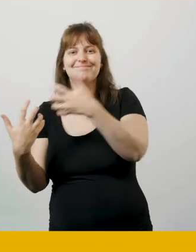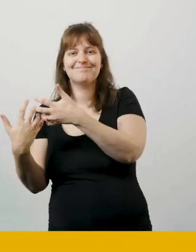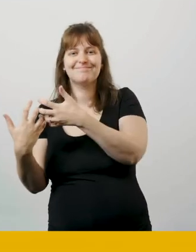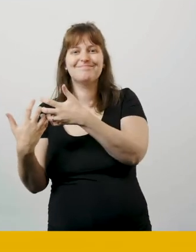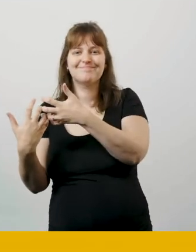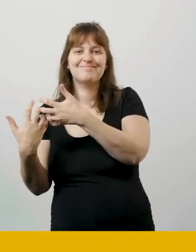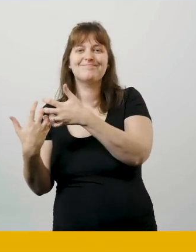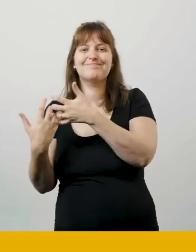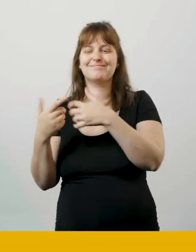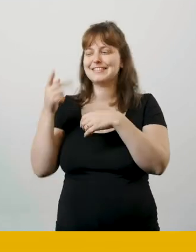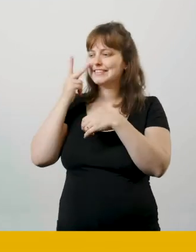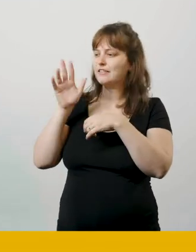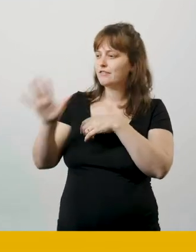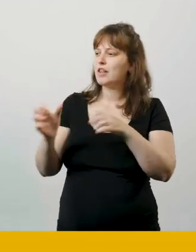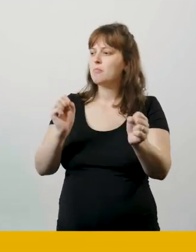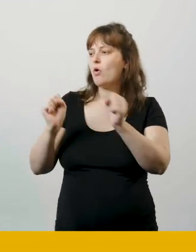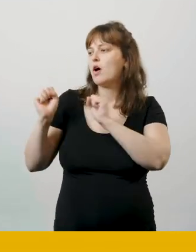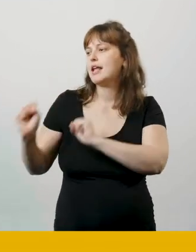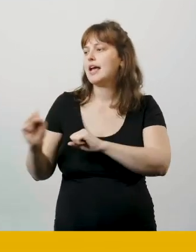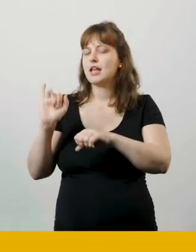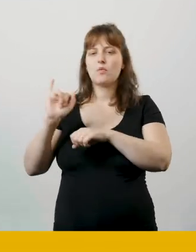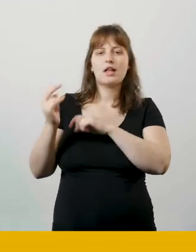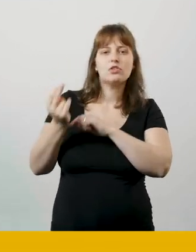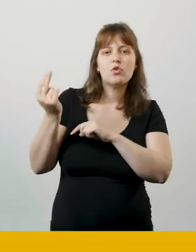abilities, necessities, and aspirations.